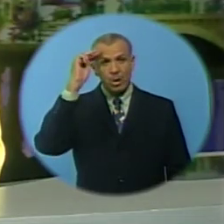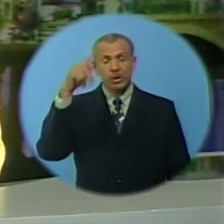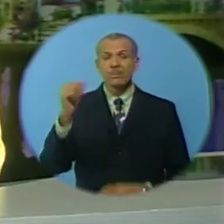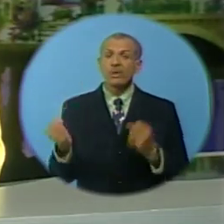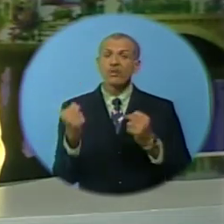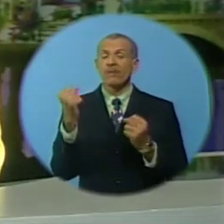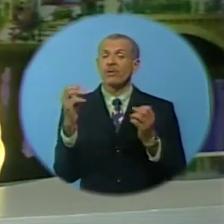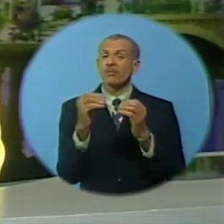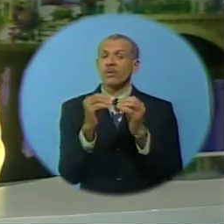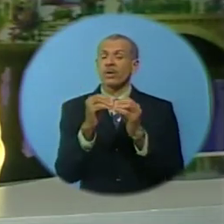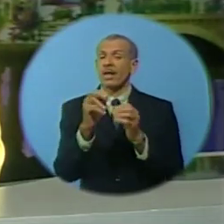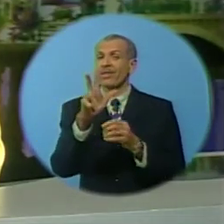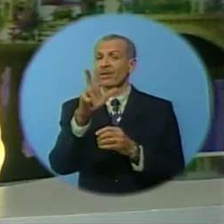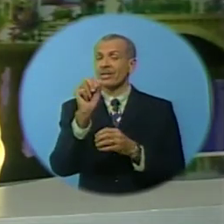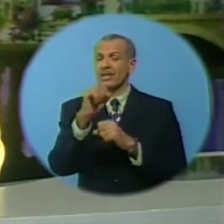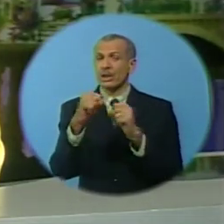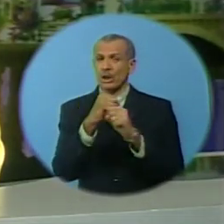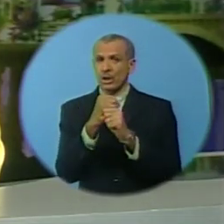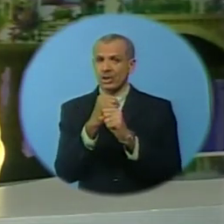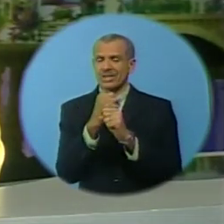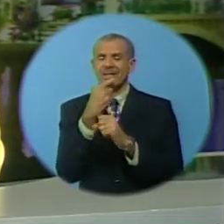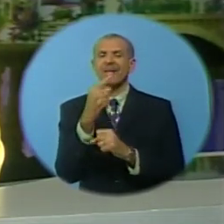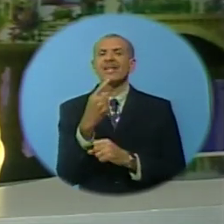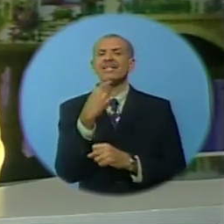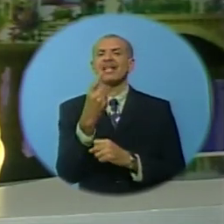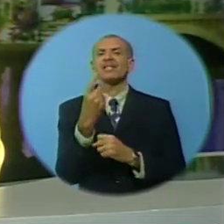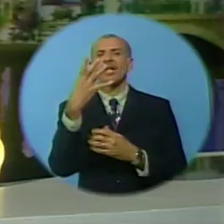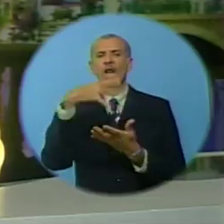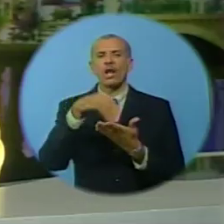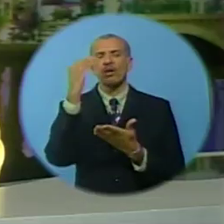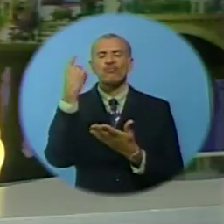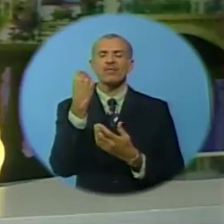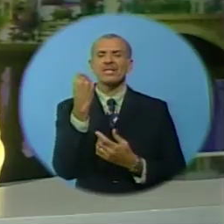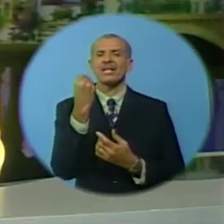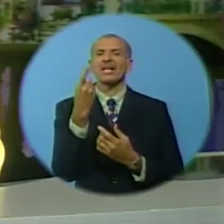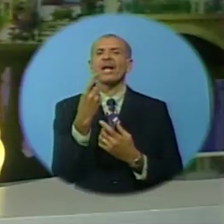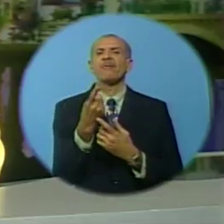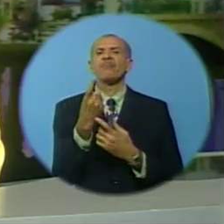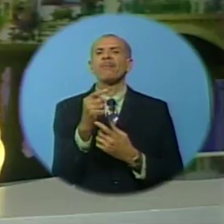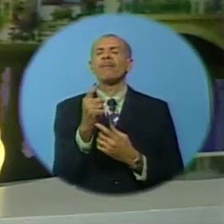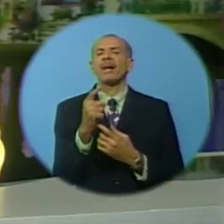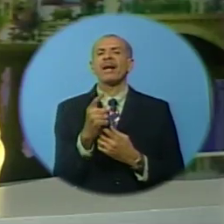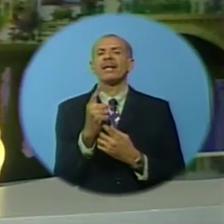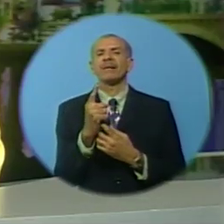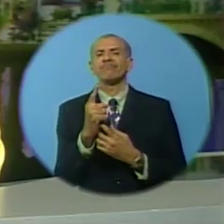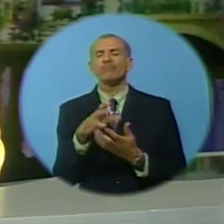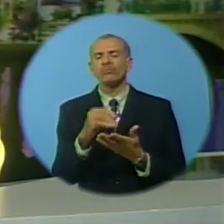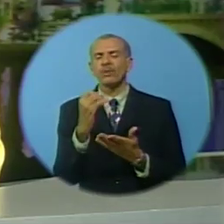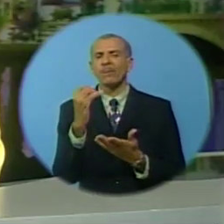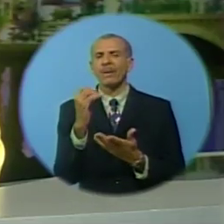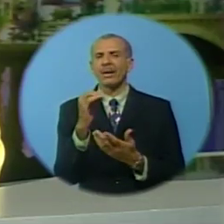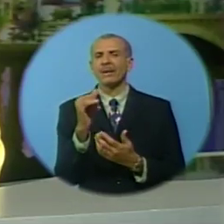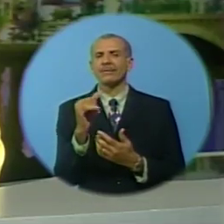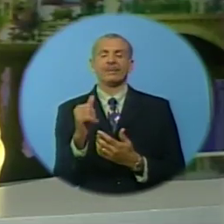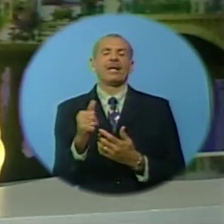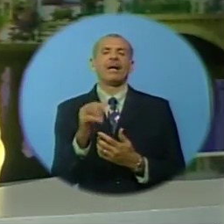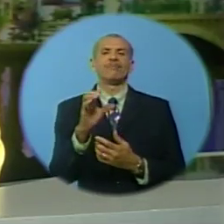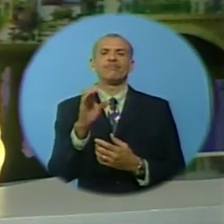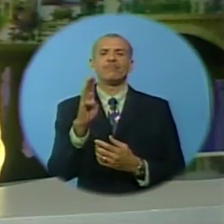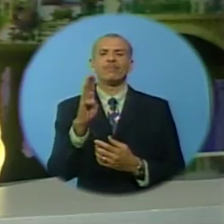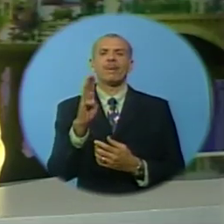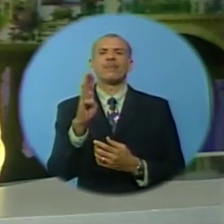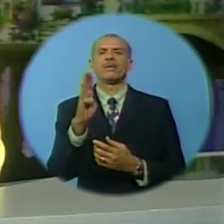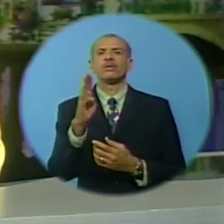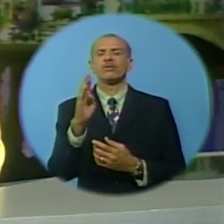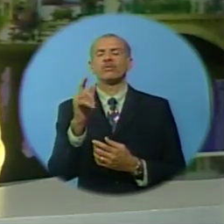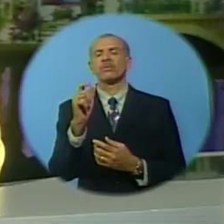for over 30 years, says what he learnt recently on a course hosted by the Barbados Transport Authority helped him to avoid a more